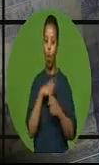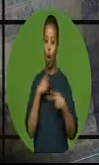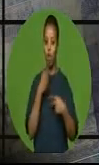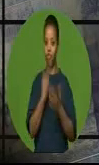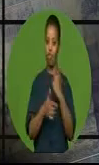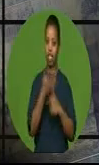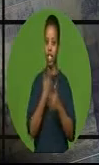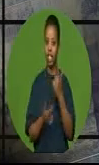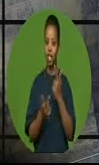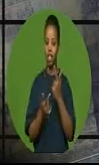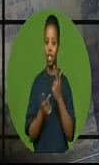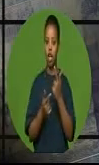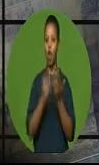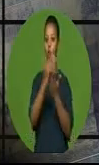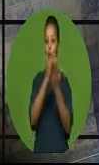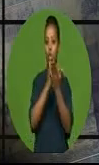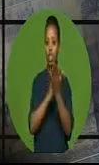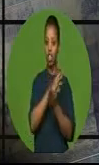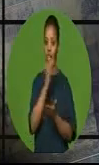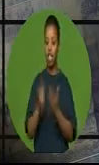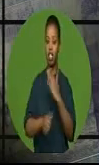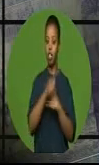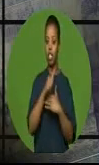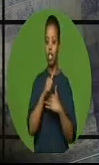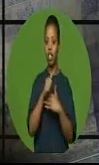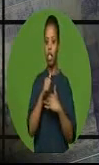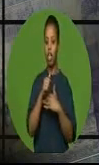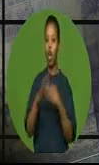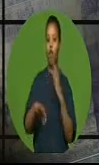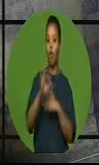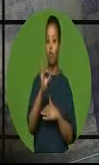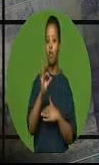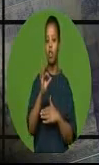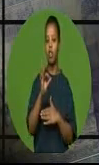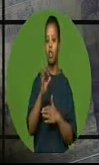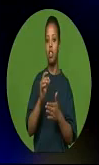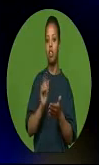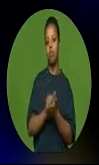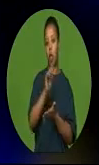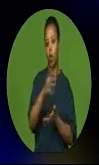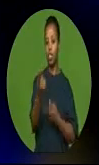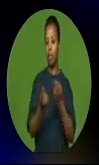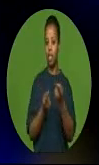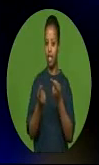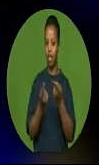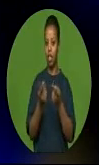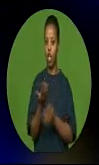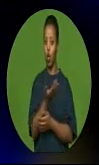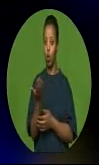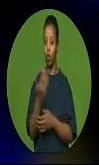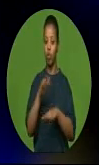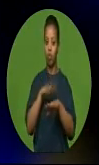have discussed procedures and risks involved in consignment sales. Goods